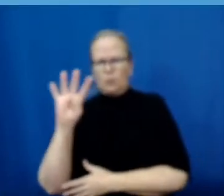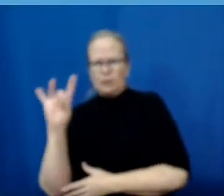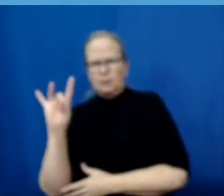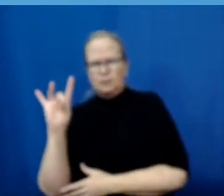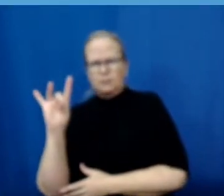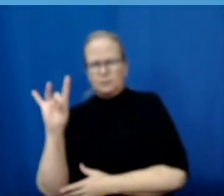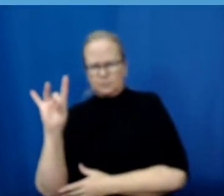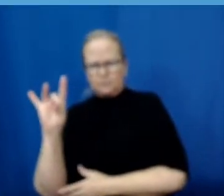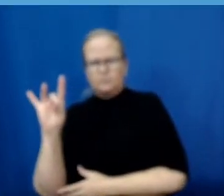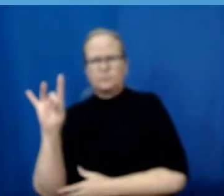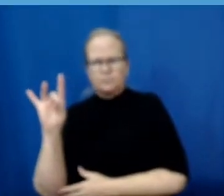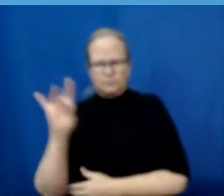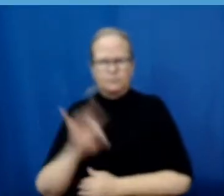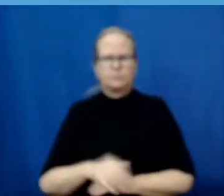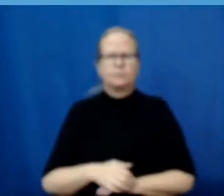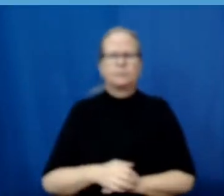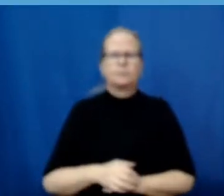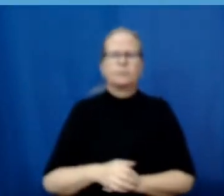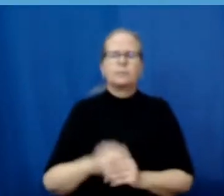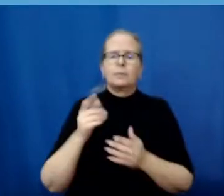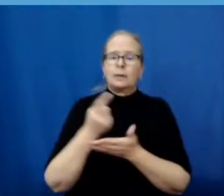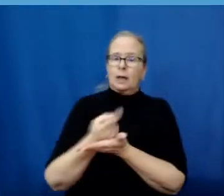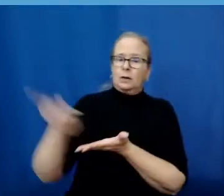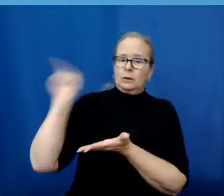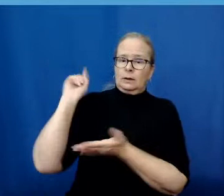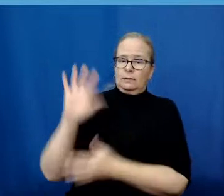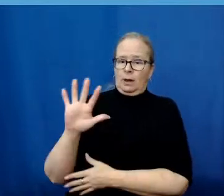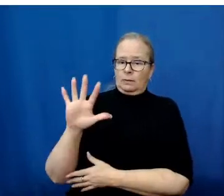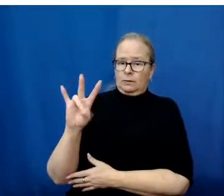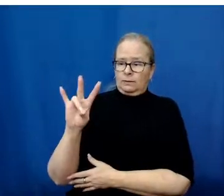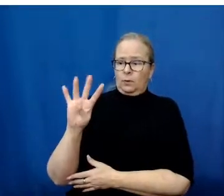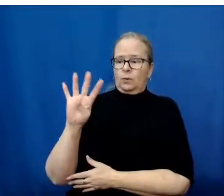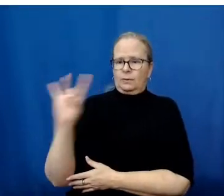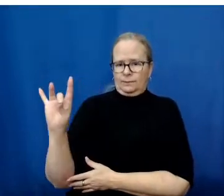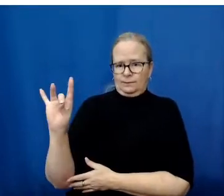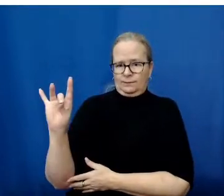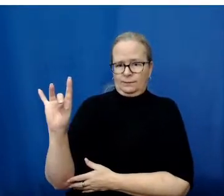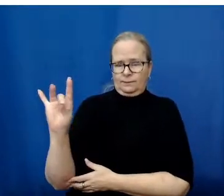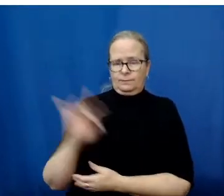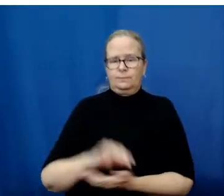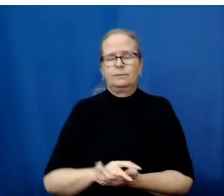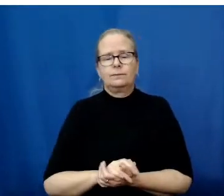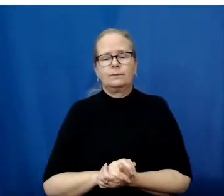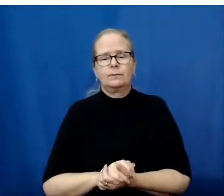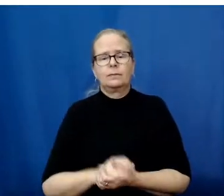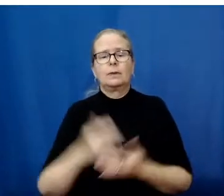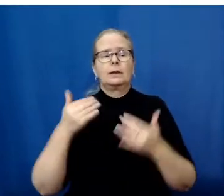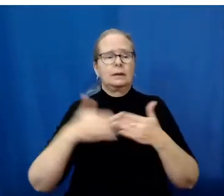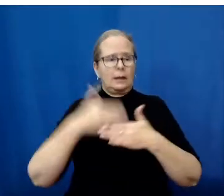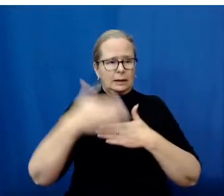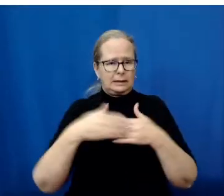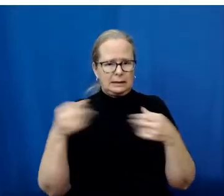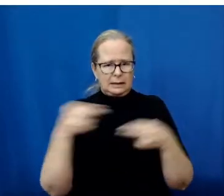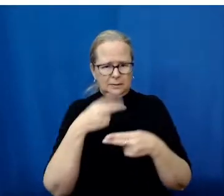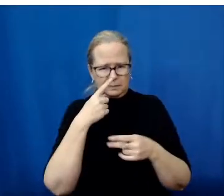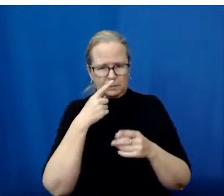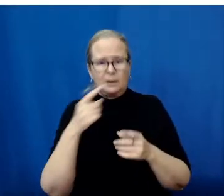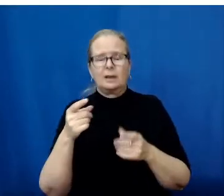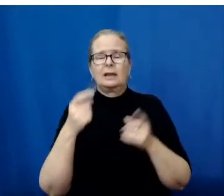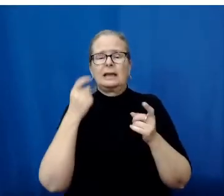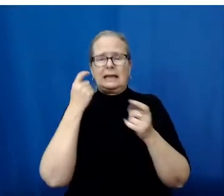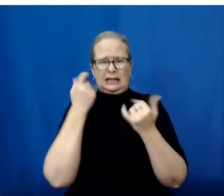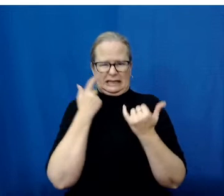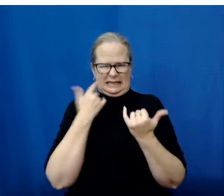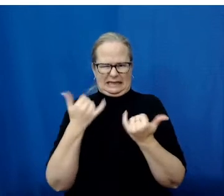3,757 a week ago. Next slide, please. And I just put this slide up just so you can see how much higher this wave